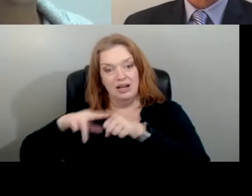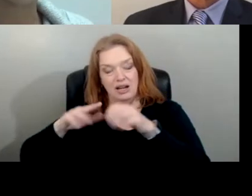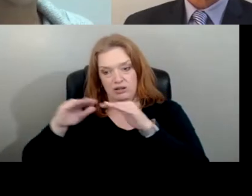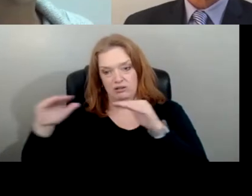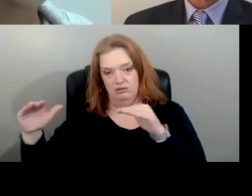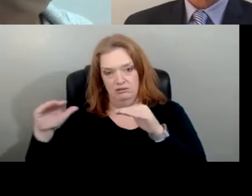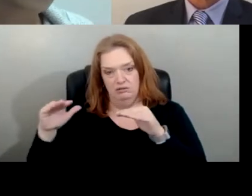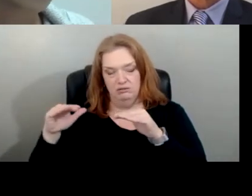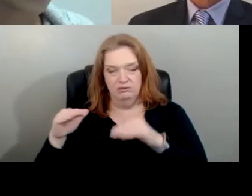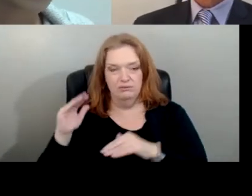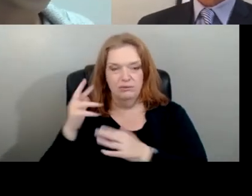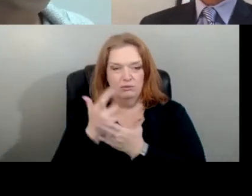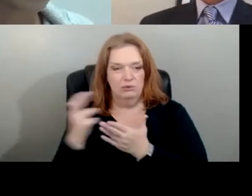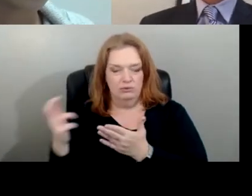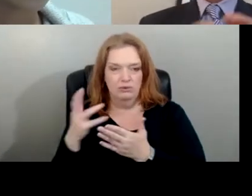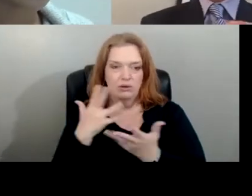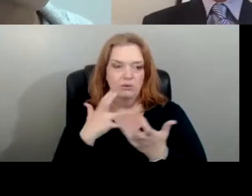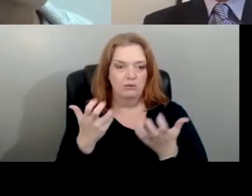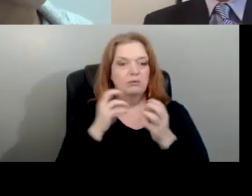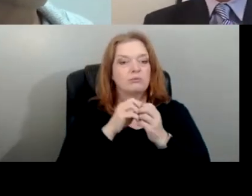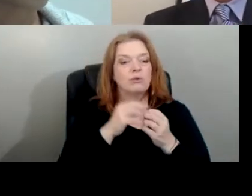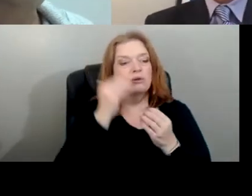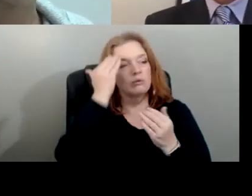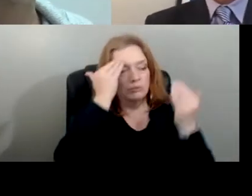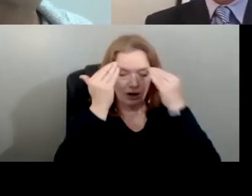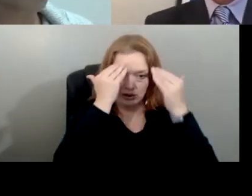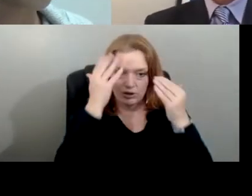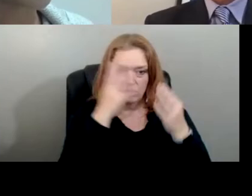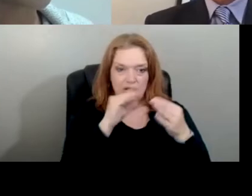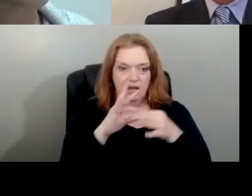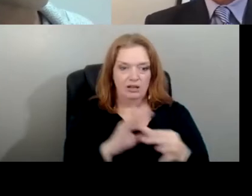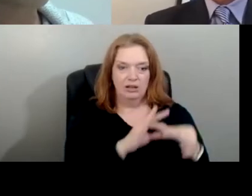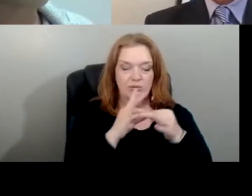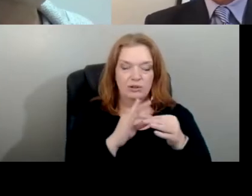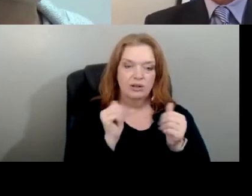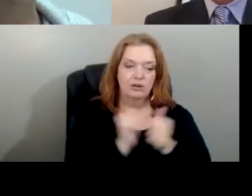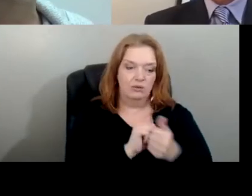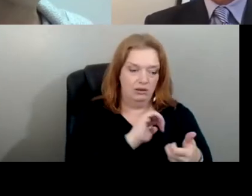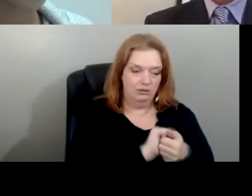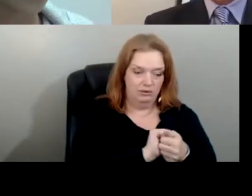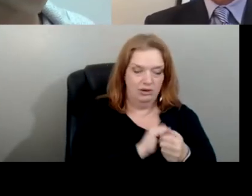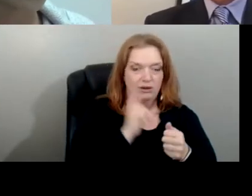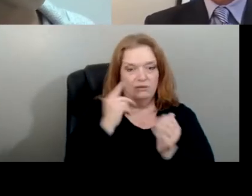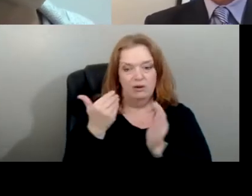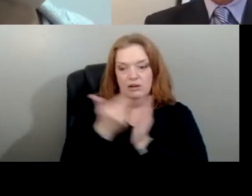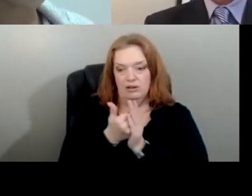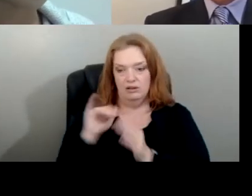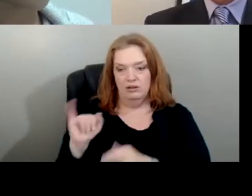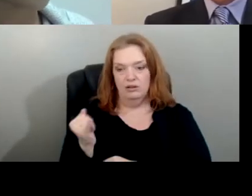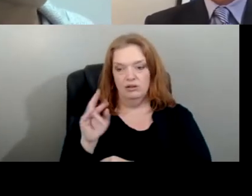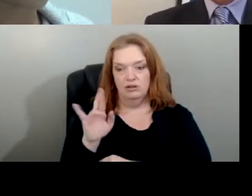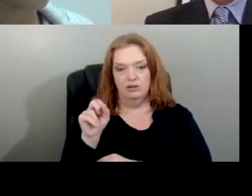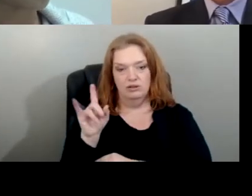bringing awareness and education to these issues through collaboration and partnerships with neighboring jurisdictions will increase